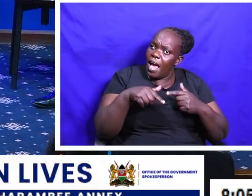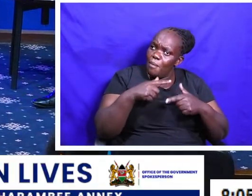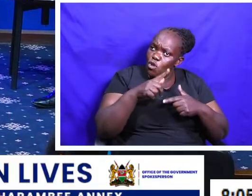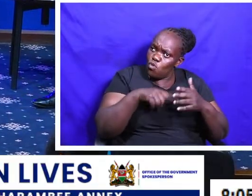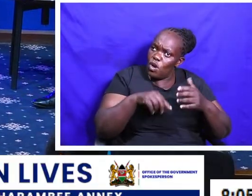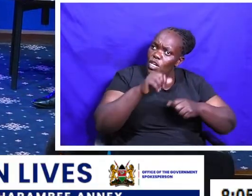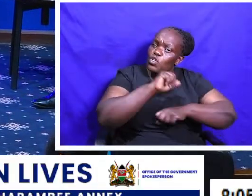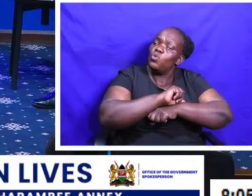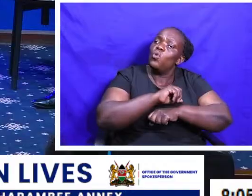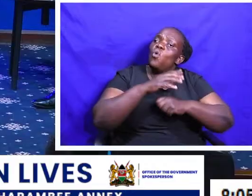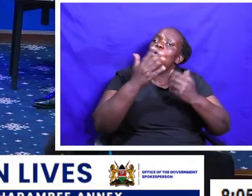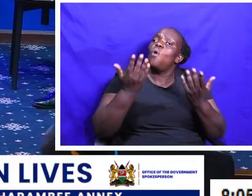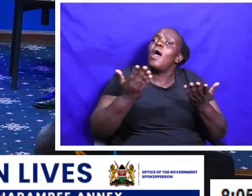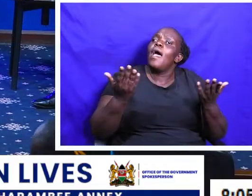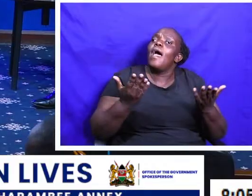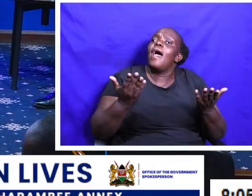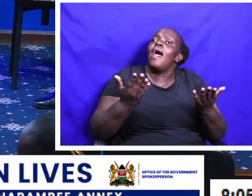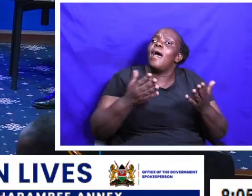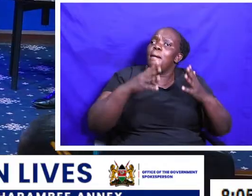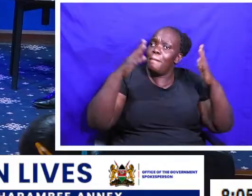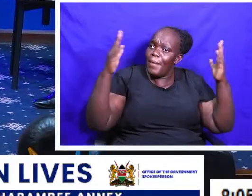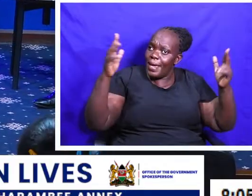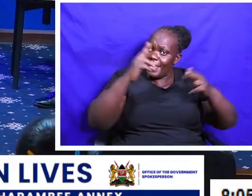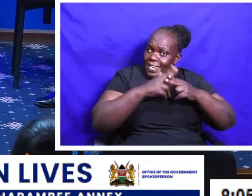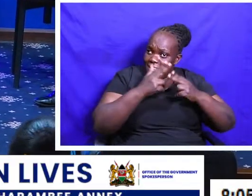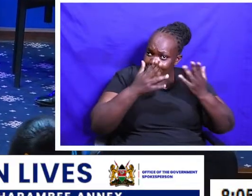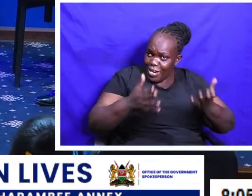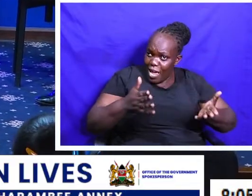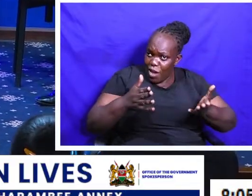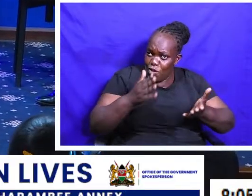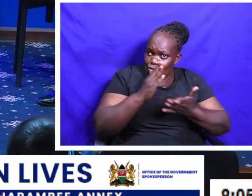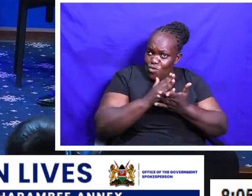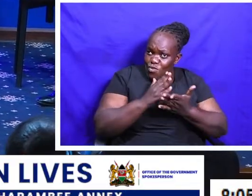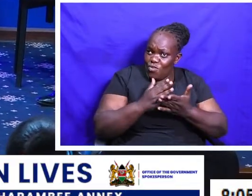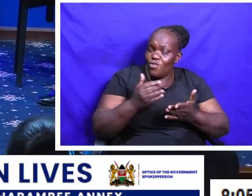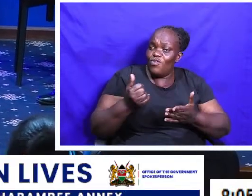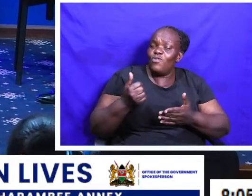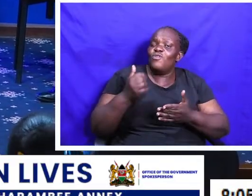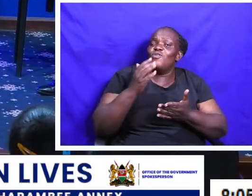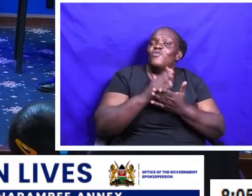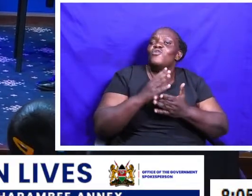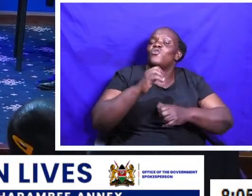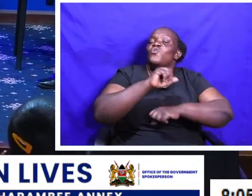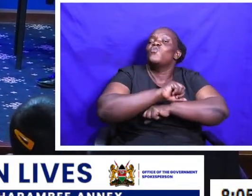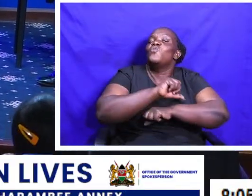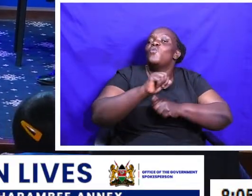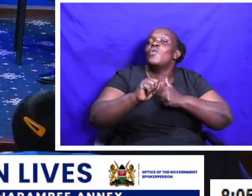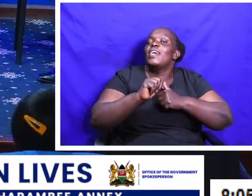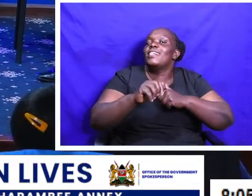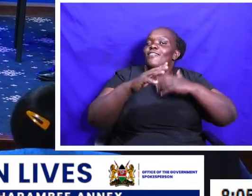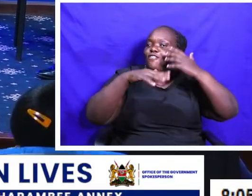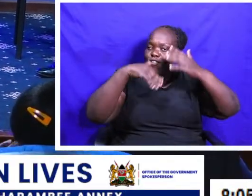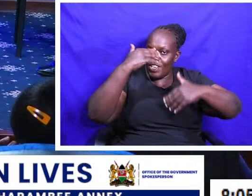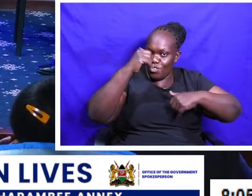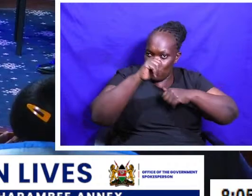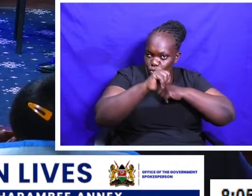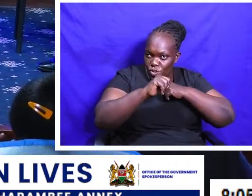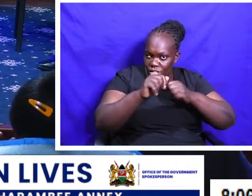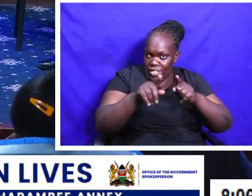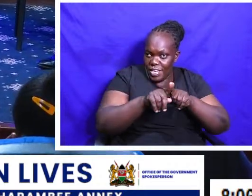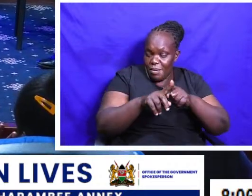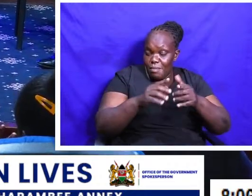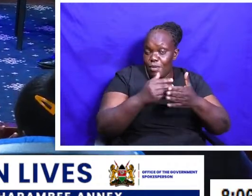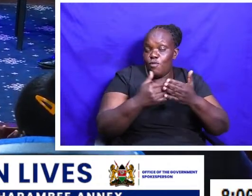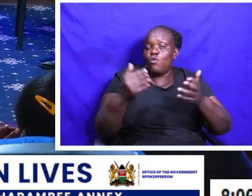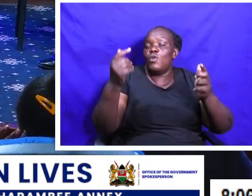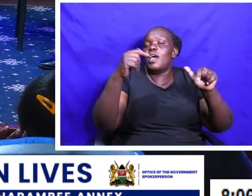yourself. Ulienda shule wapi? Away from the big name now. Watu wakujue kama kijana wa mtaa. Ulisomea wapi? What is your profession?